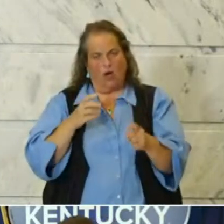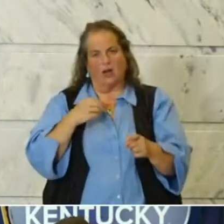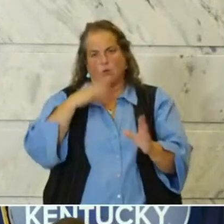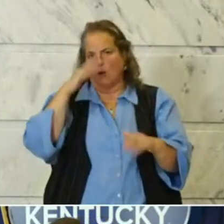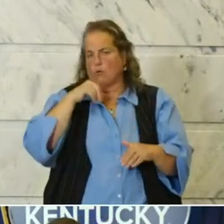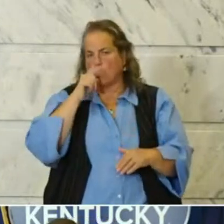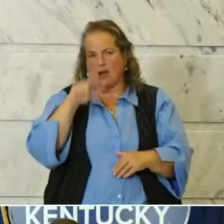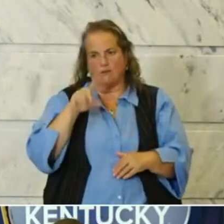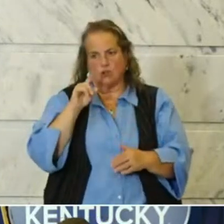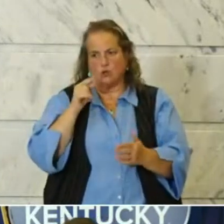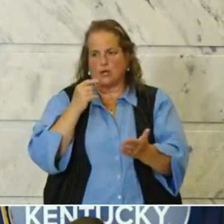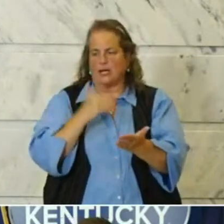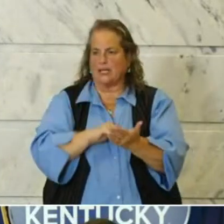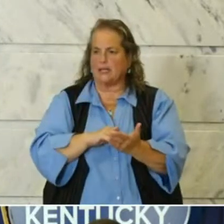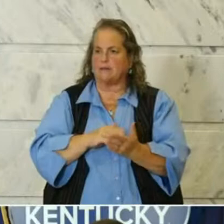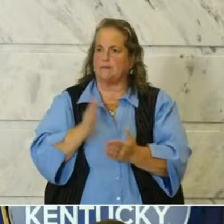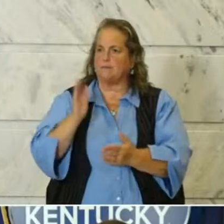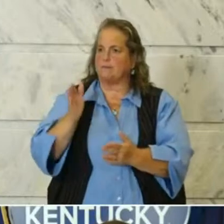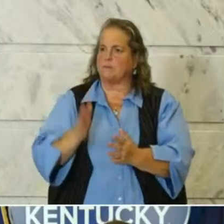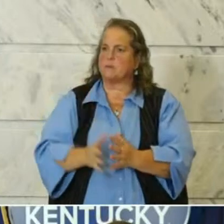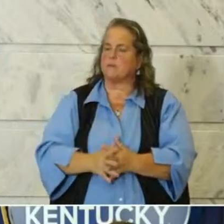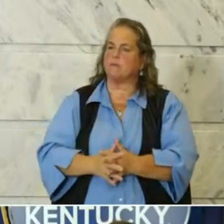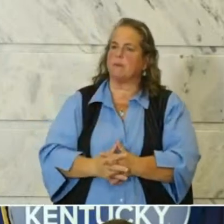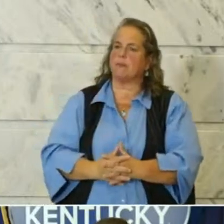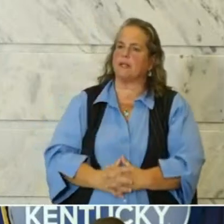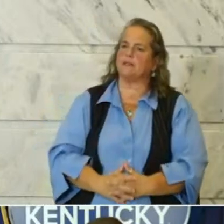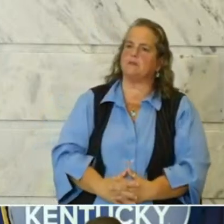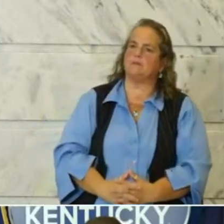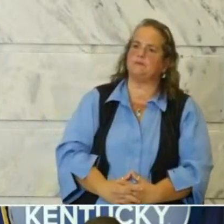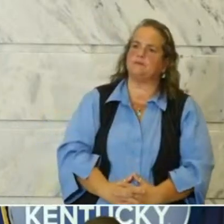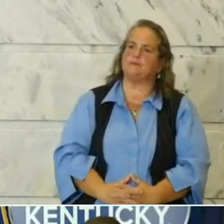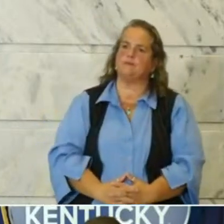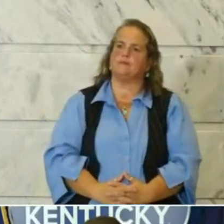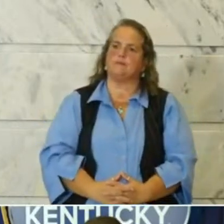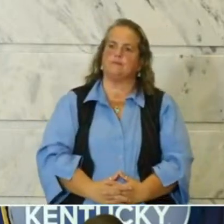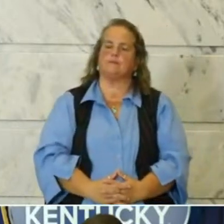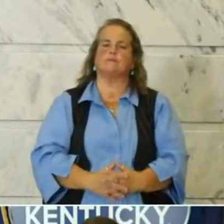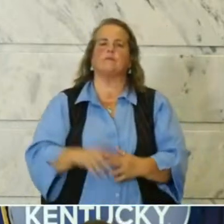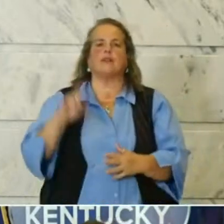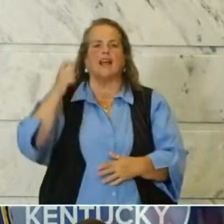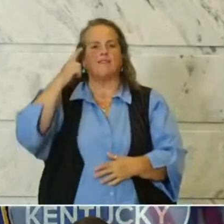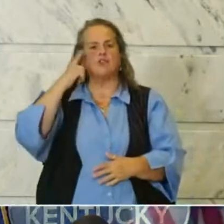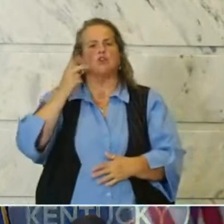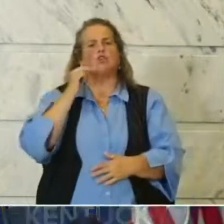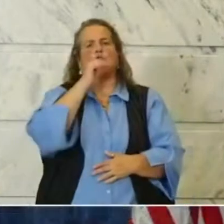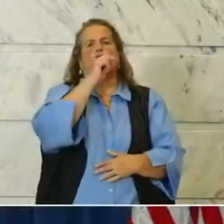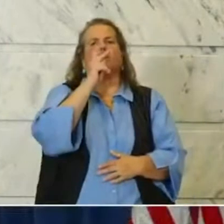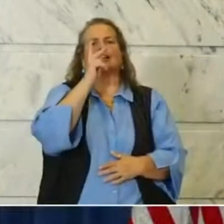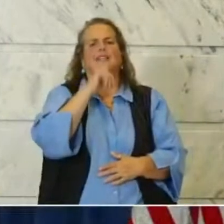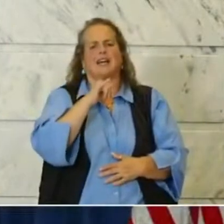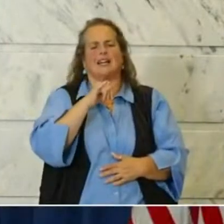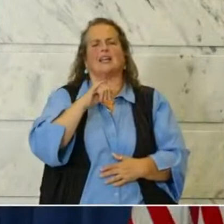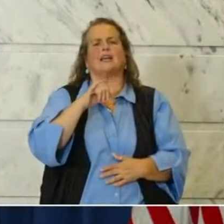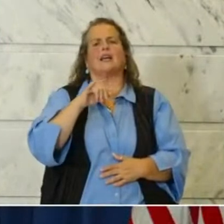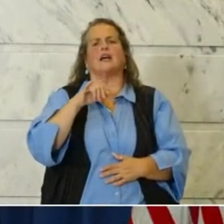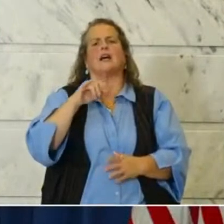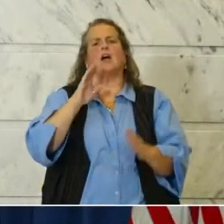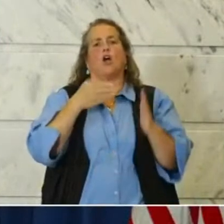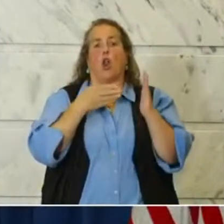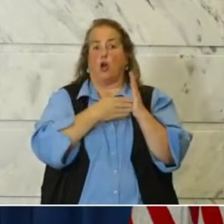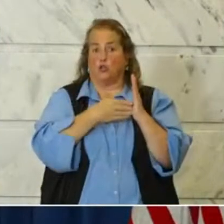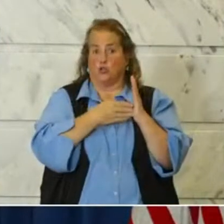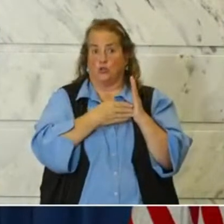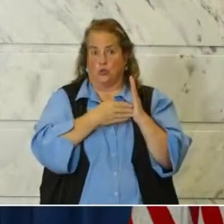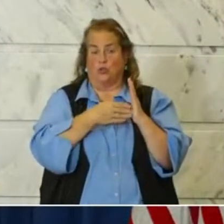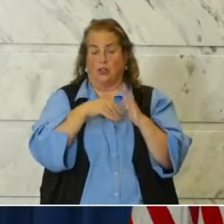again. Tom? Governor, what's the status of that federal lawsuit in northern Kentucky that was undergoing mediation? The question is on